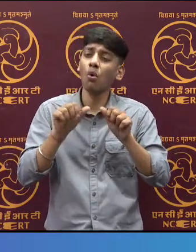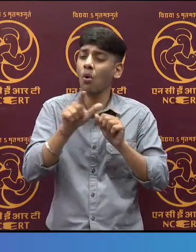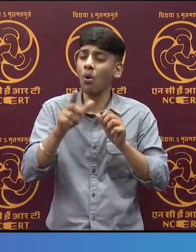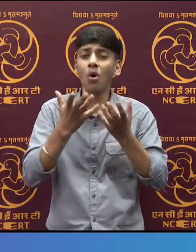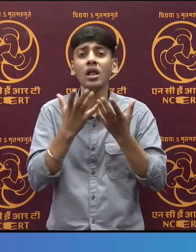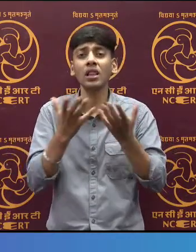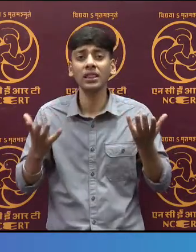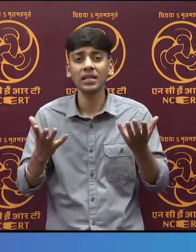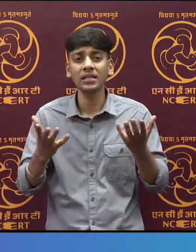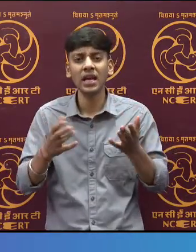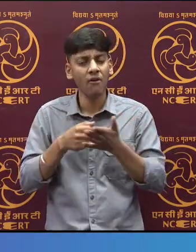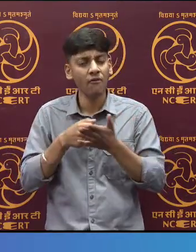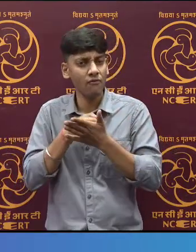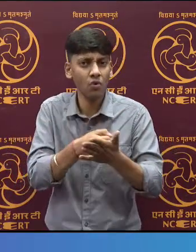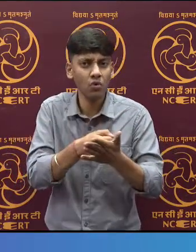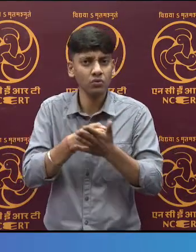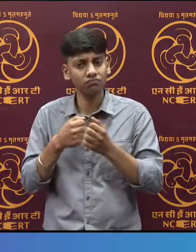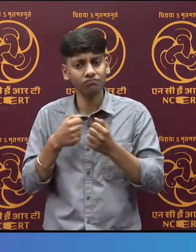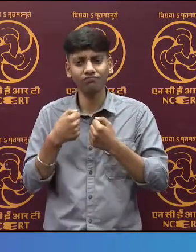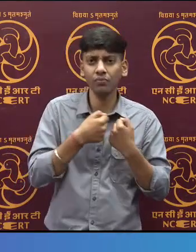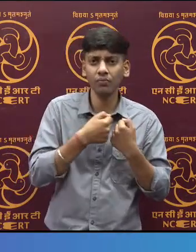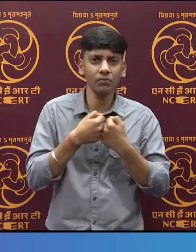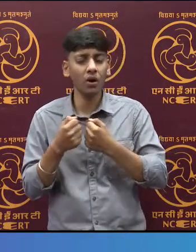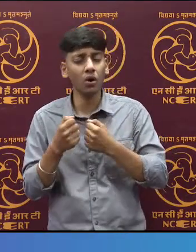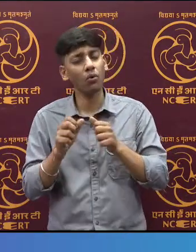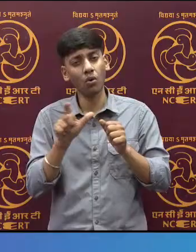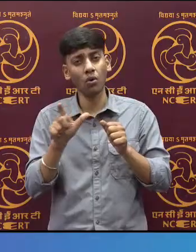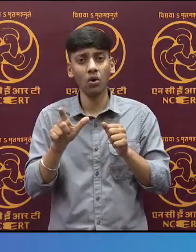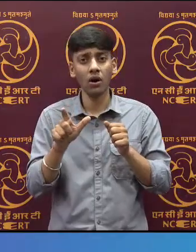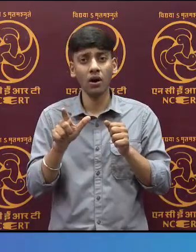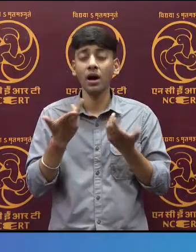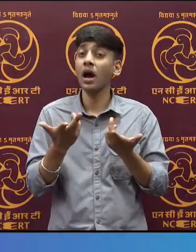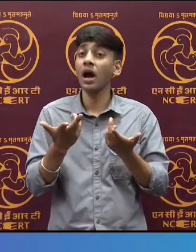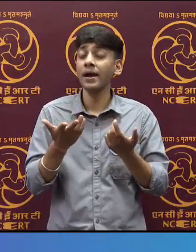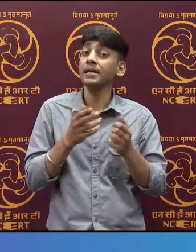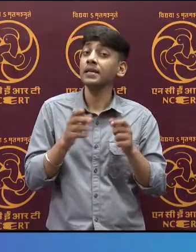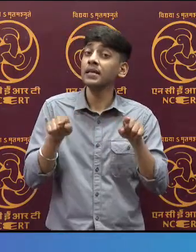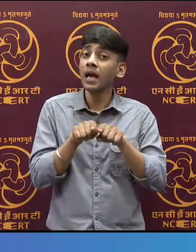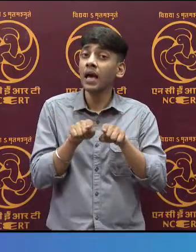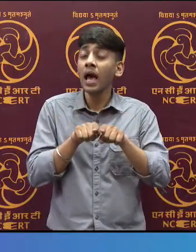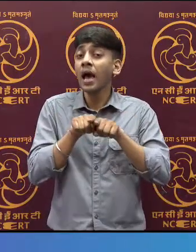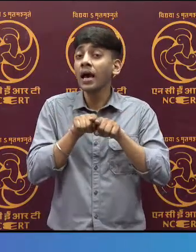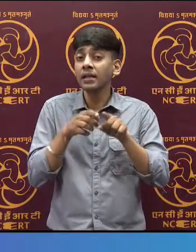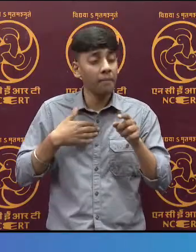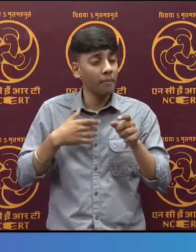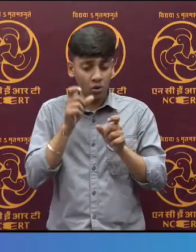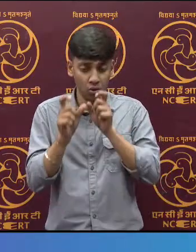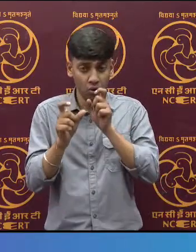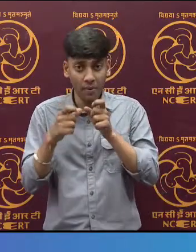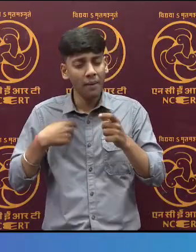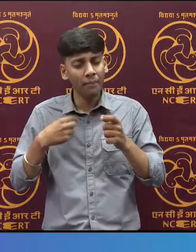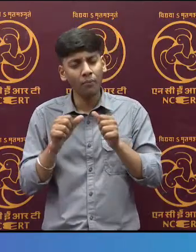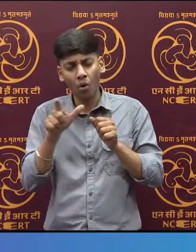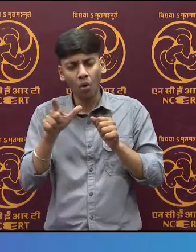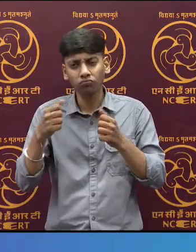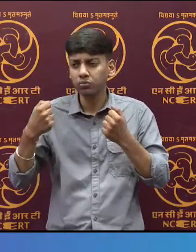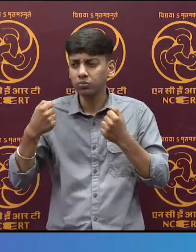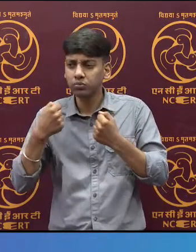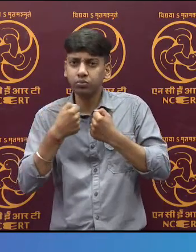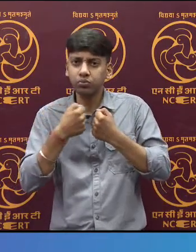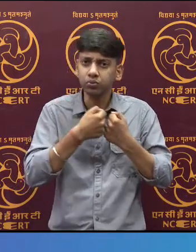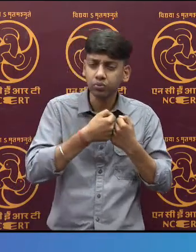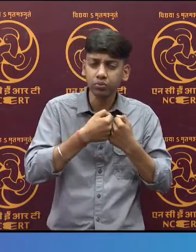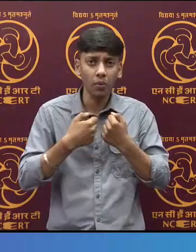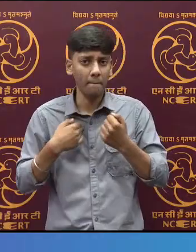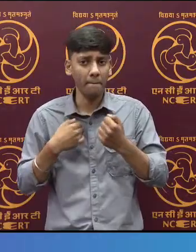on each other. But it now means here we are, human also produces yes, force I am on exerting each other, force yes? on you and you are also exerting force on me.